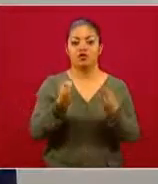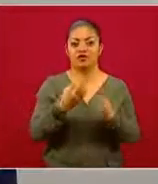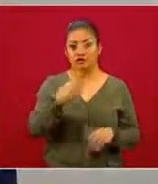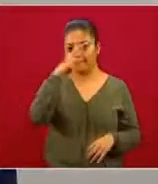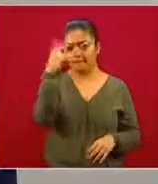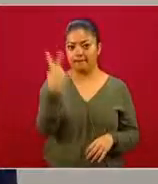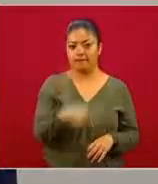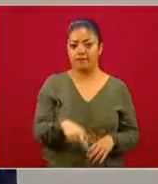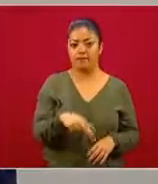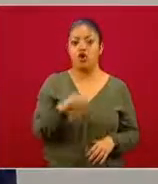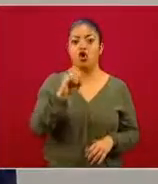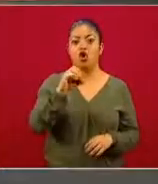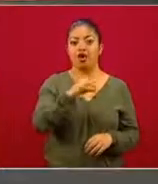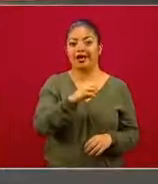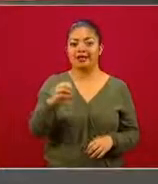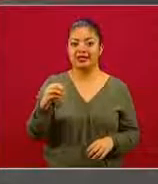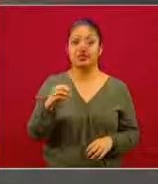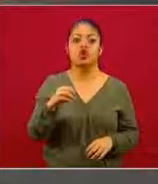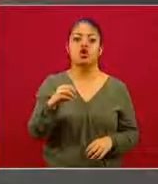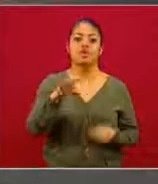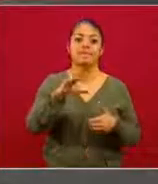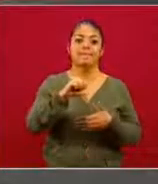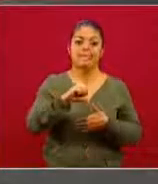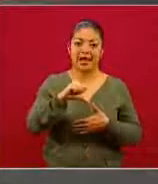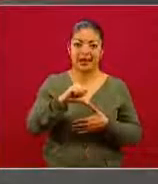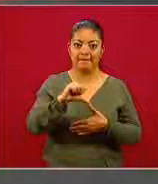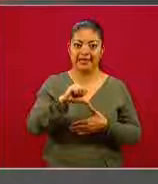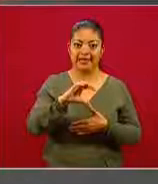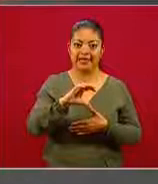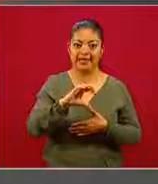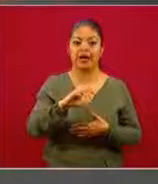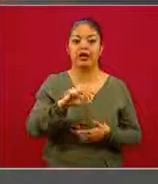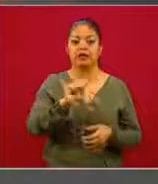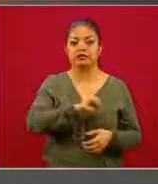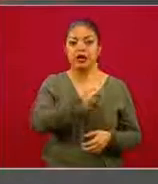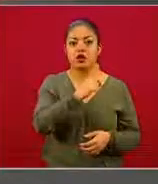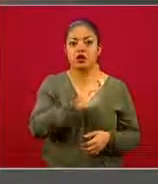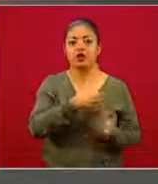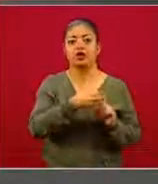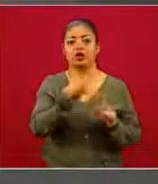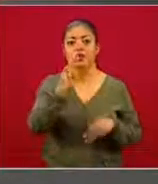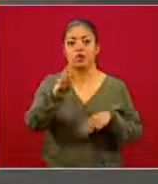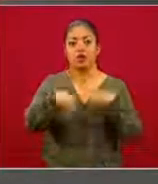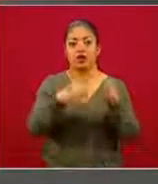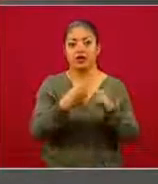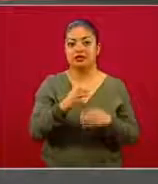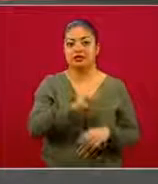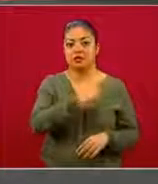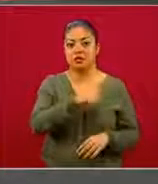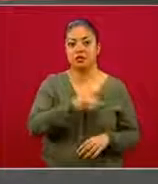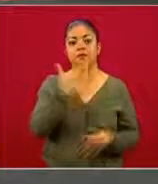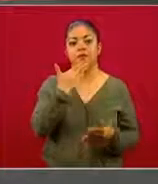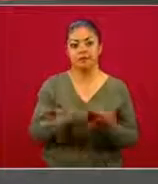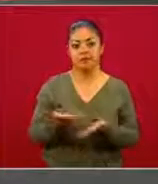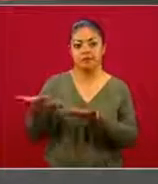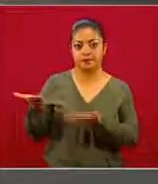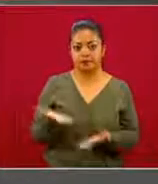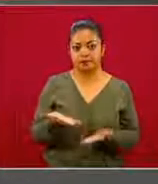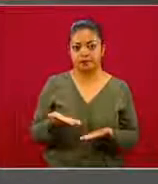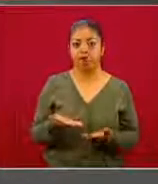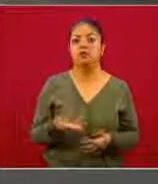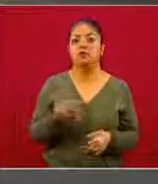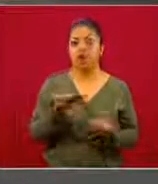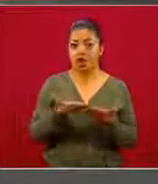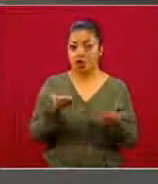de is la head Organización of Panamericana de the la Salud, Mexican Pan Organización American Health Mundial de la Salud. Organization in Bienvenido, Cristian. Mexico as part of the Entonces, vámonos con el WHO.